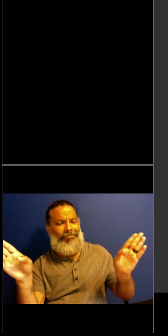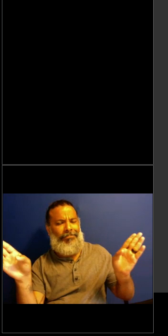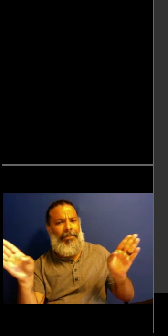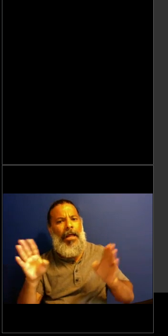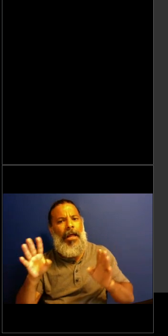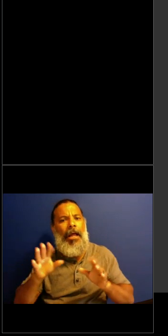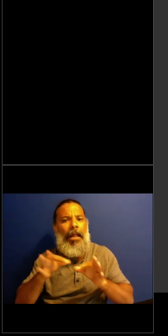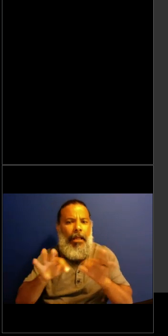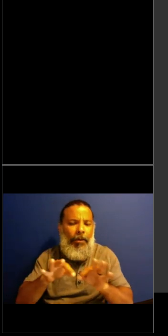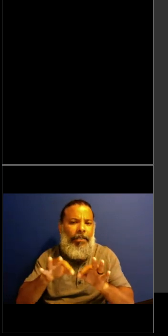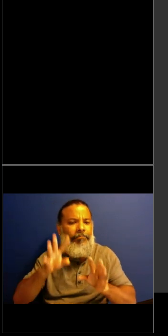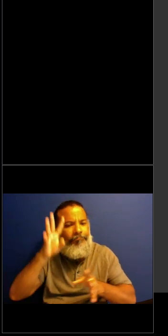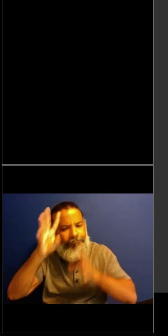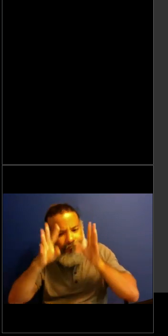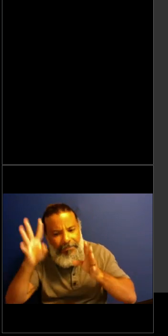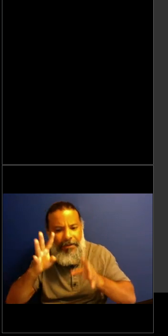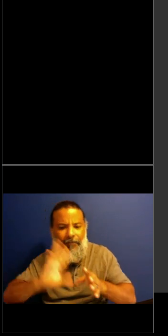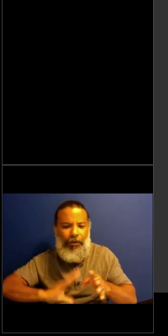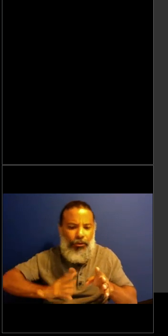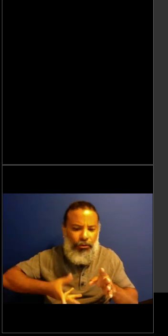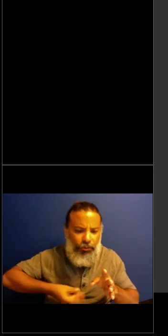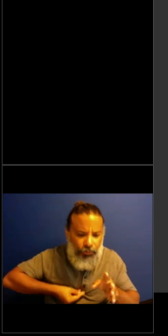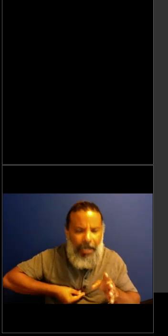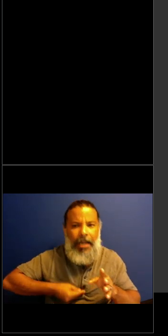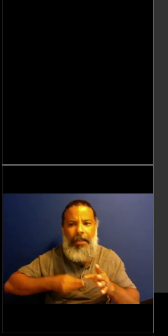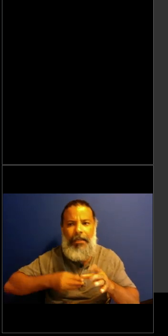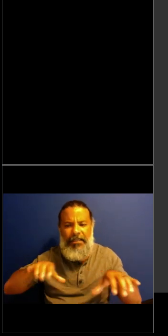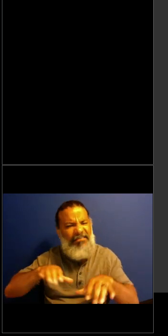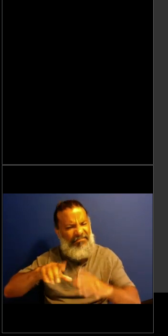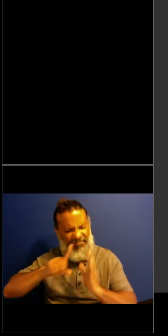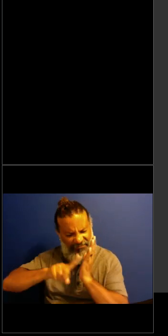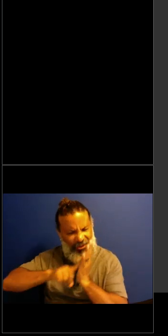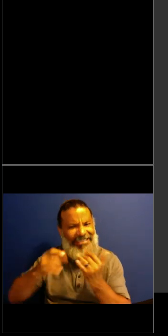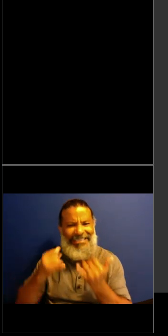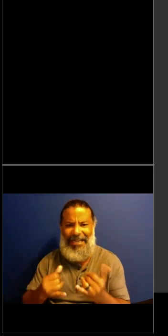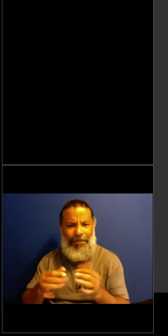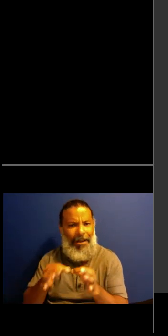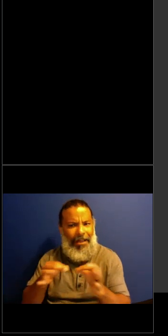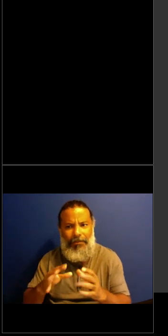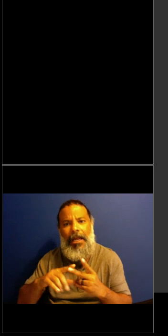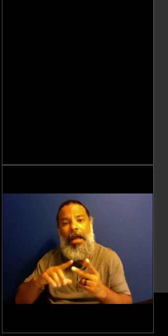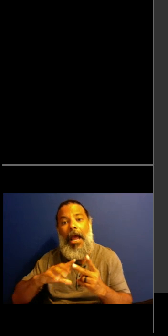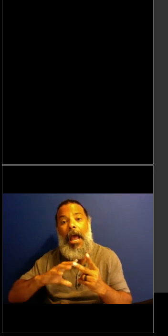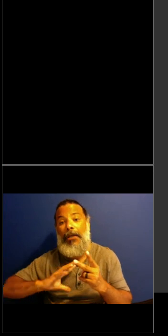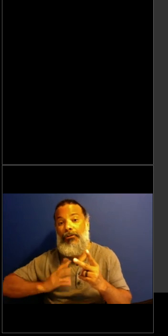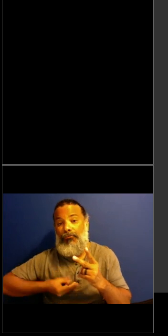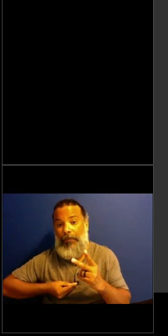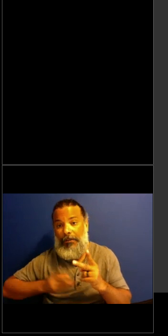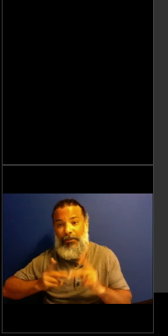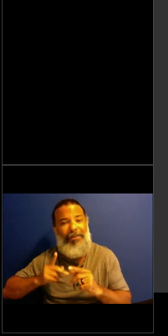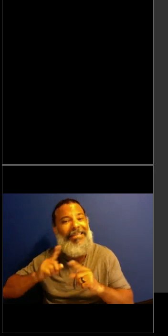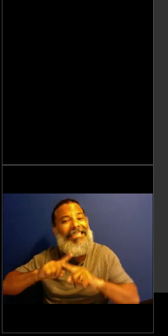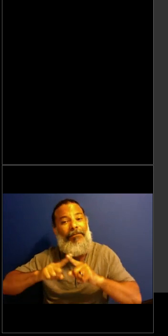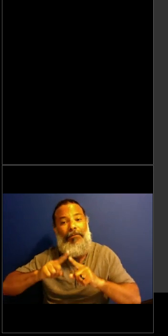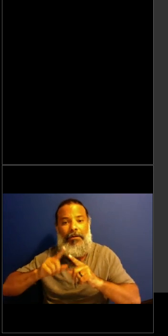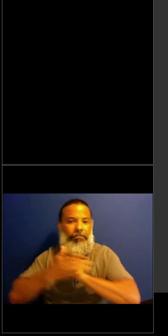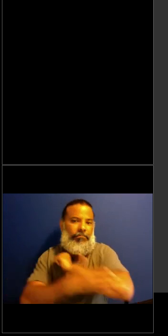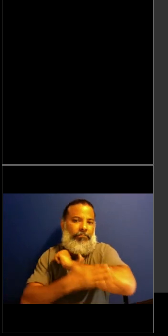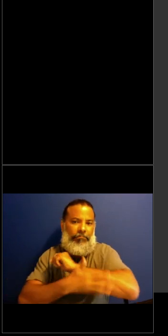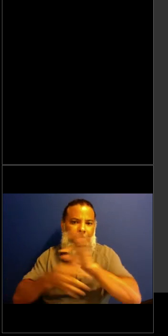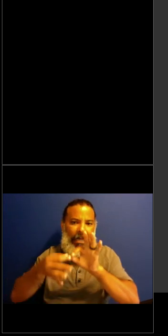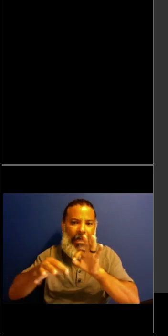and advocacy for trans and non-binary people is being done by linguists and trans and non-binary speakers of many languages. And those are